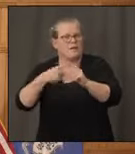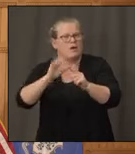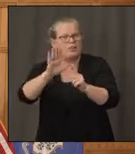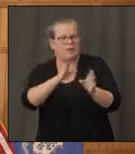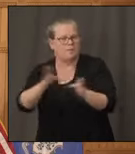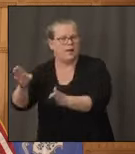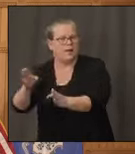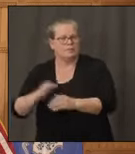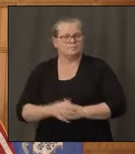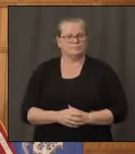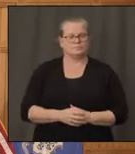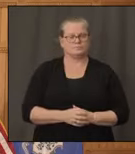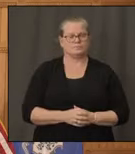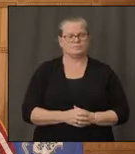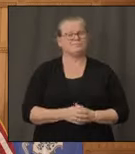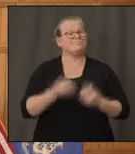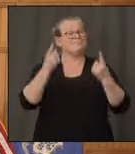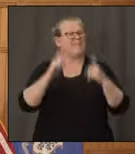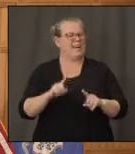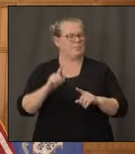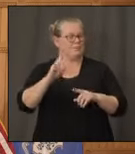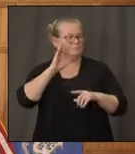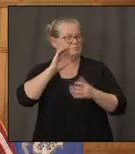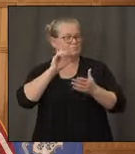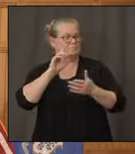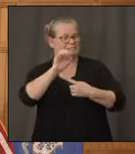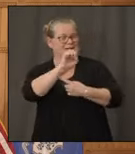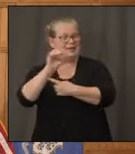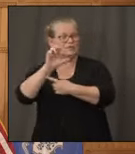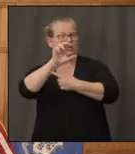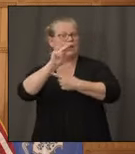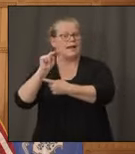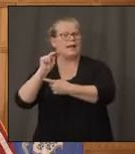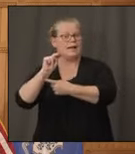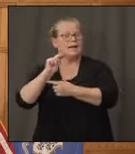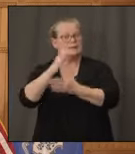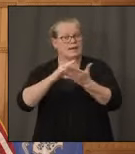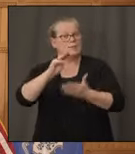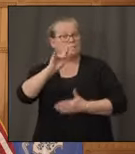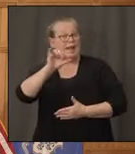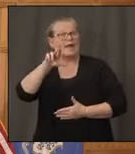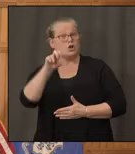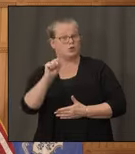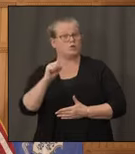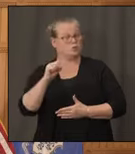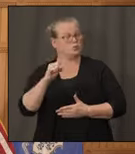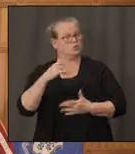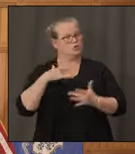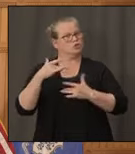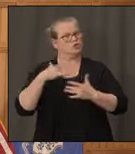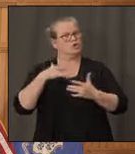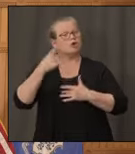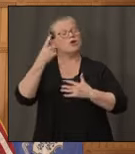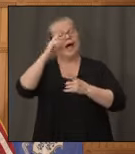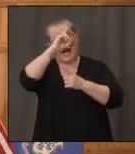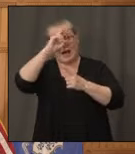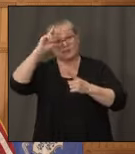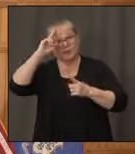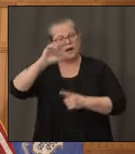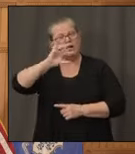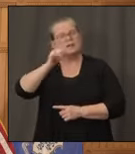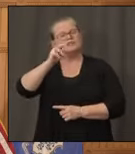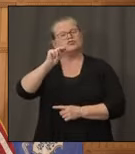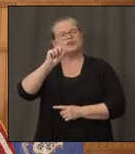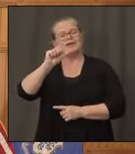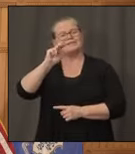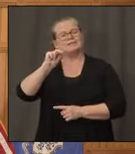first selectmen in eastern Connecticut today that were worried. Johnson Memorial apparently seemed to be offline, and there were some other critical infrastructure